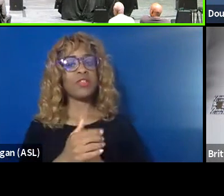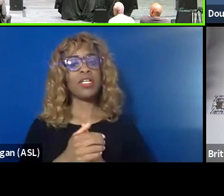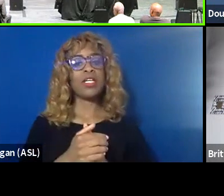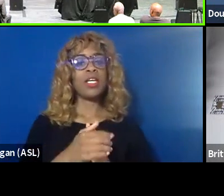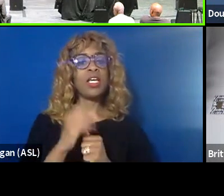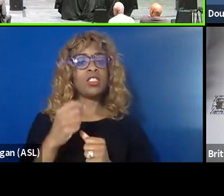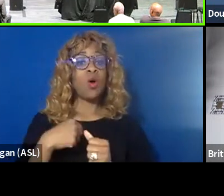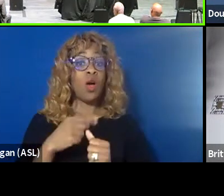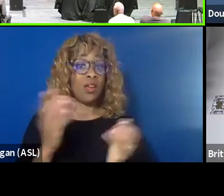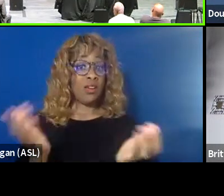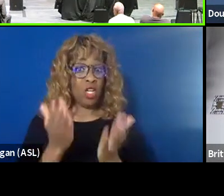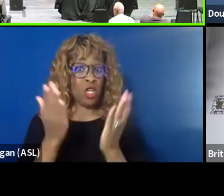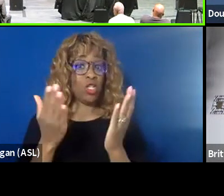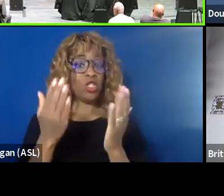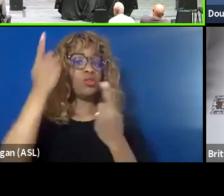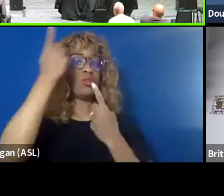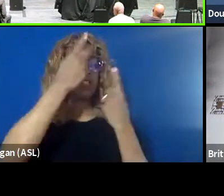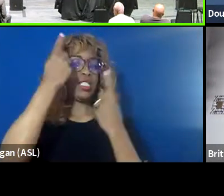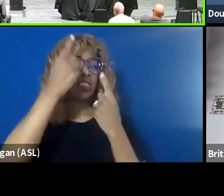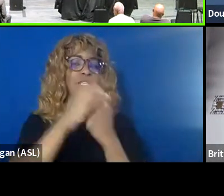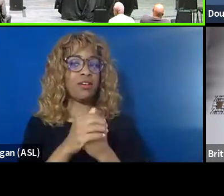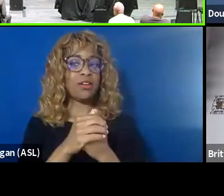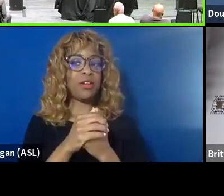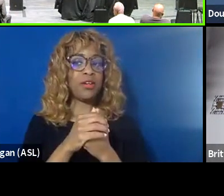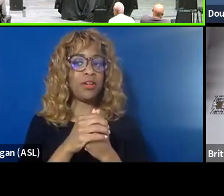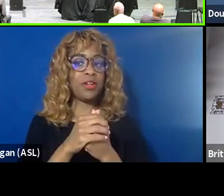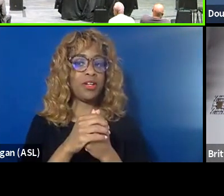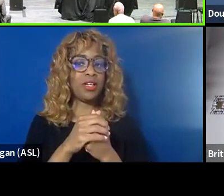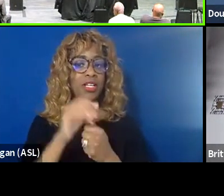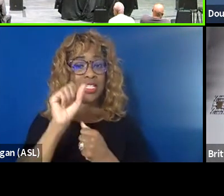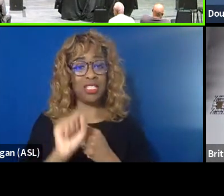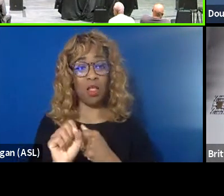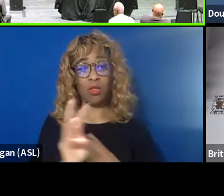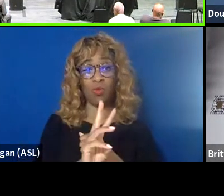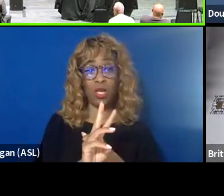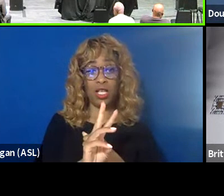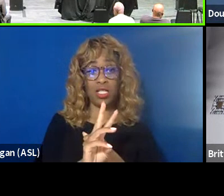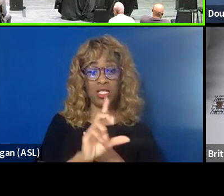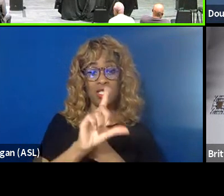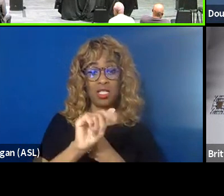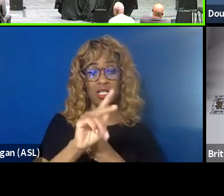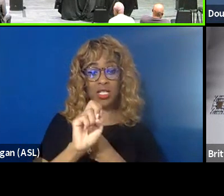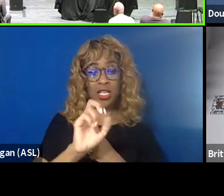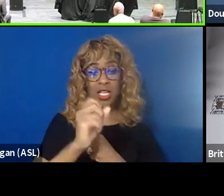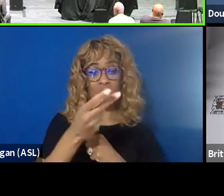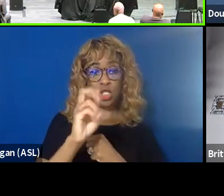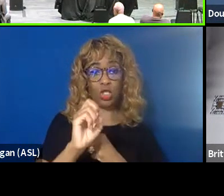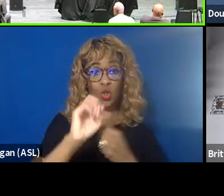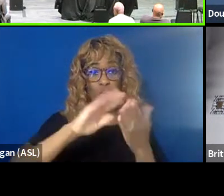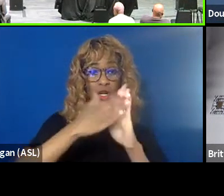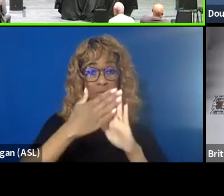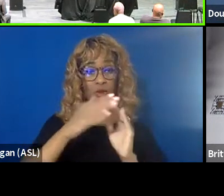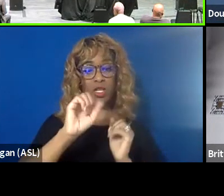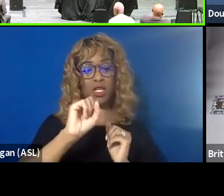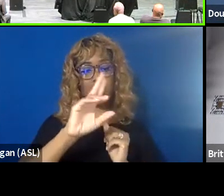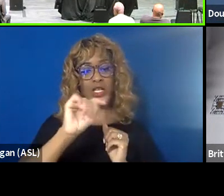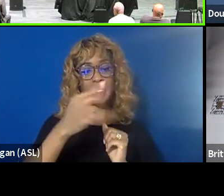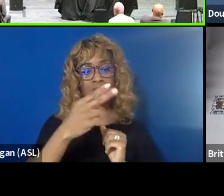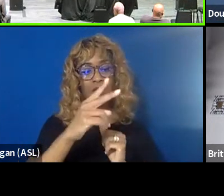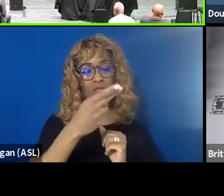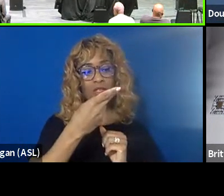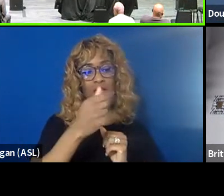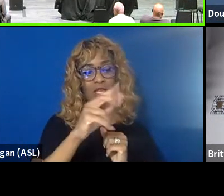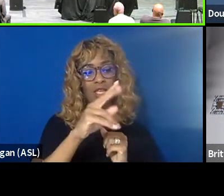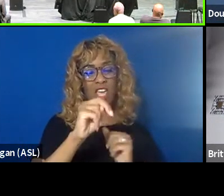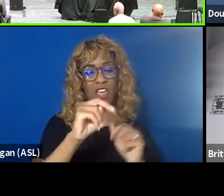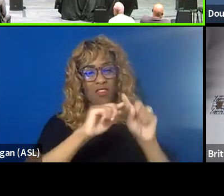So I would encourage you to consider the Southwest lakeshore communities, South Haven, south through